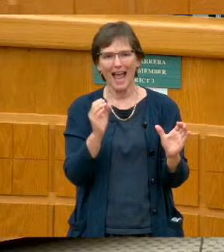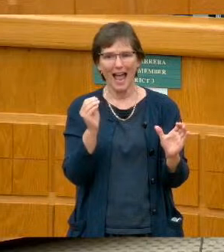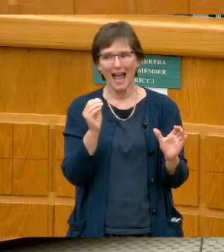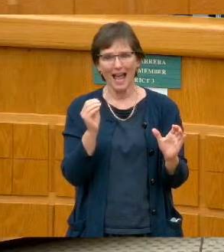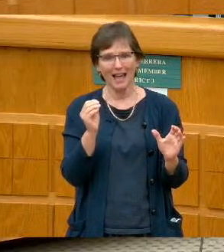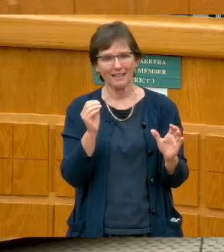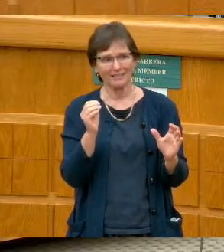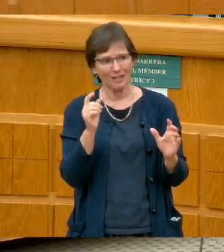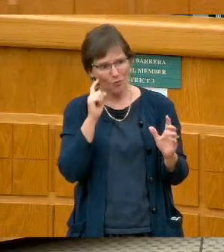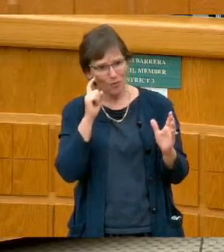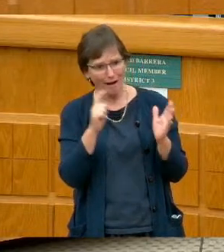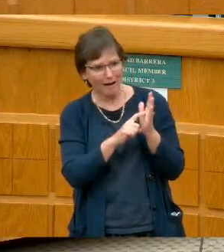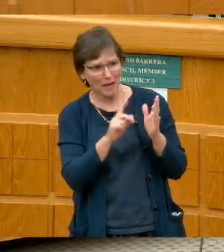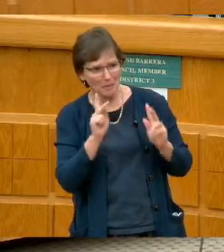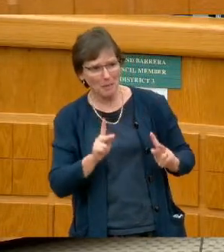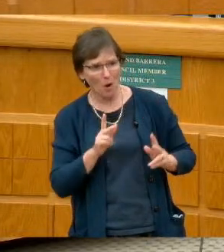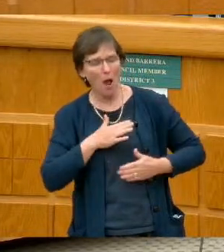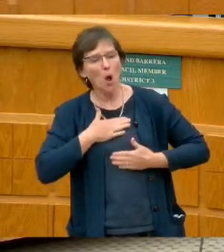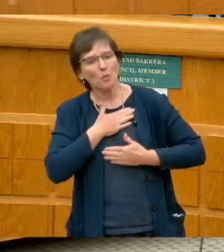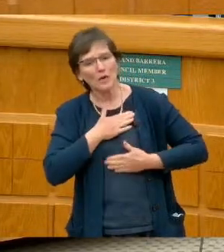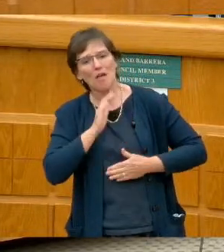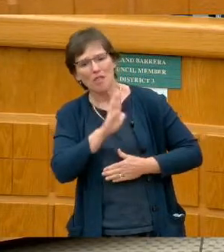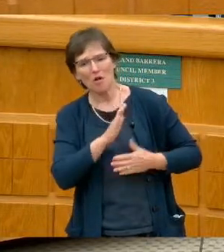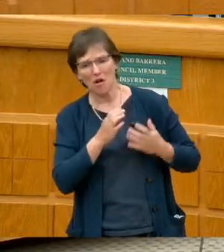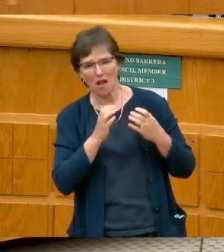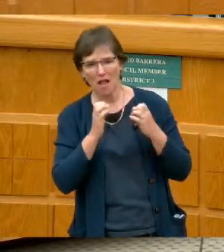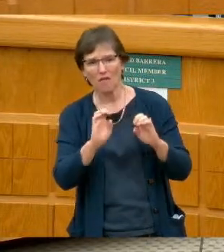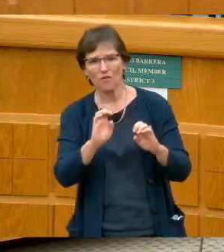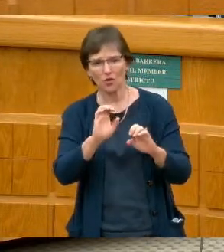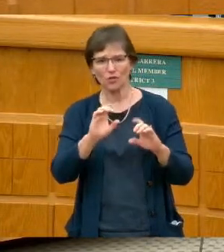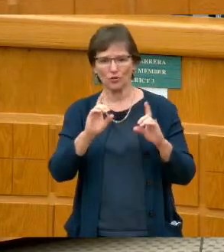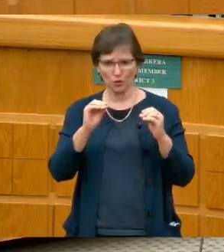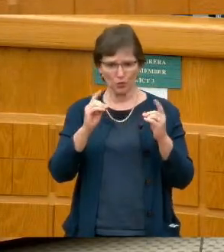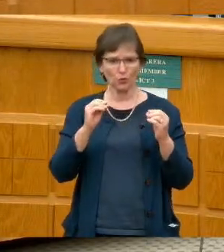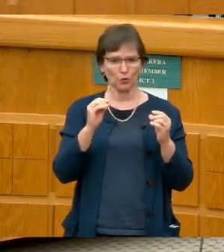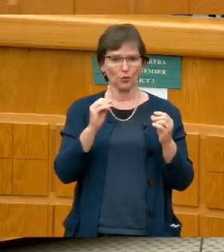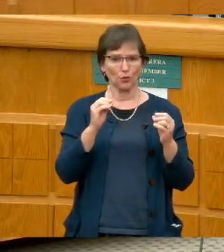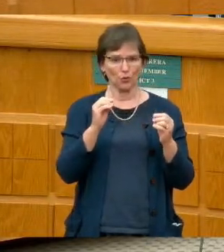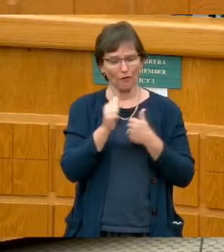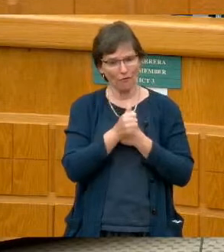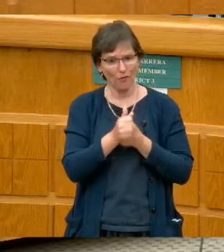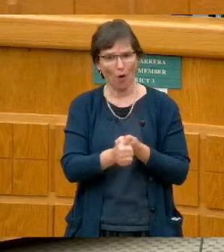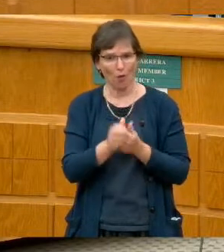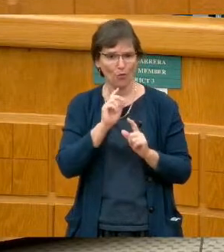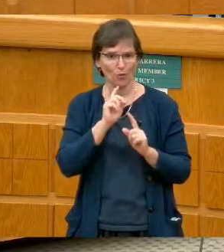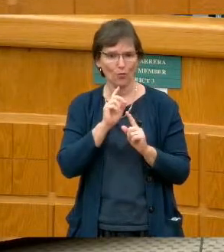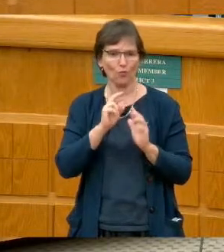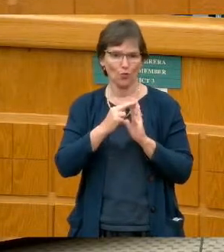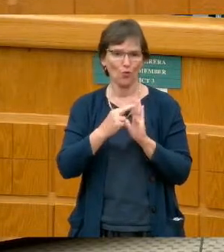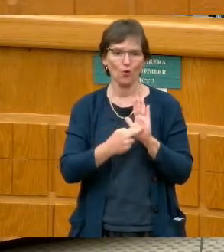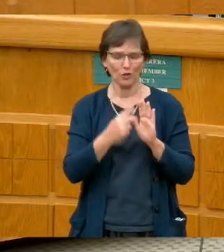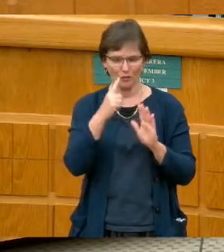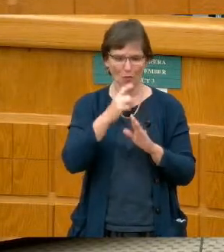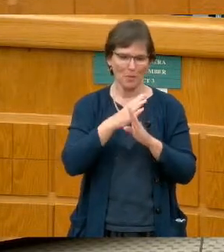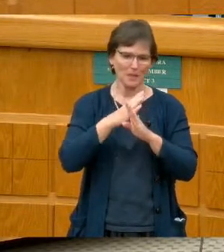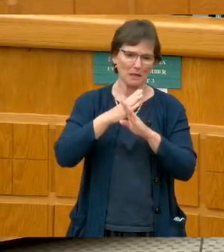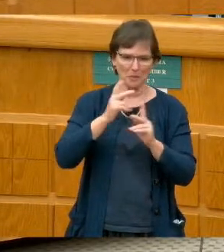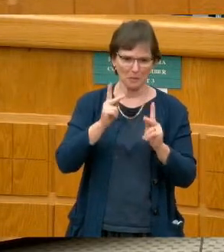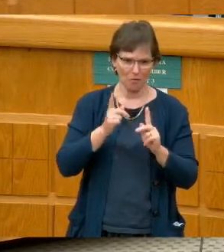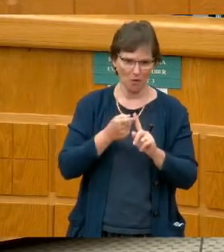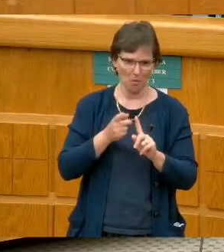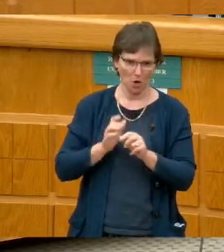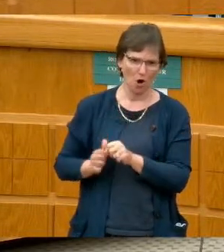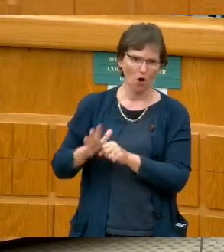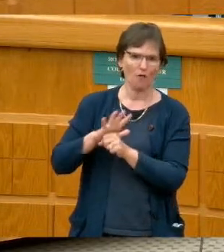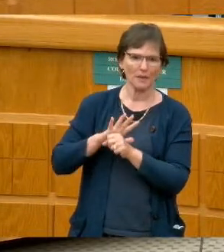efforts. And what you might want to do, we will be providing this list on the website